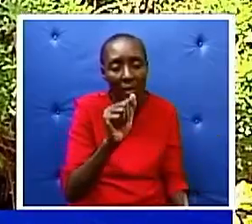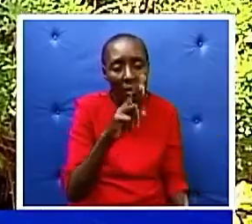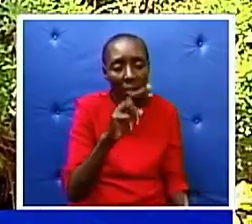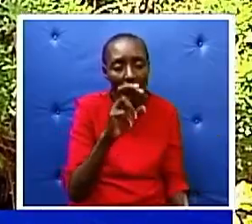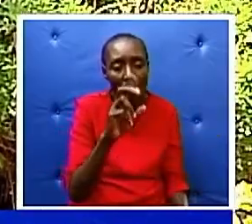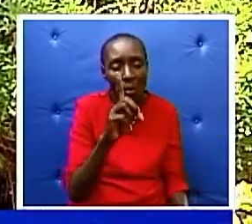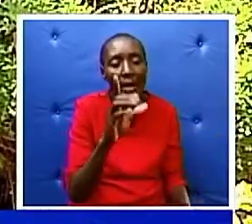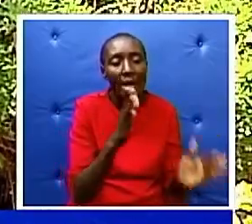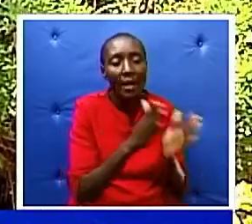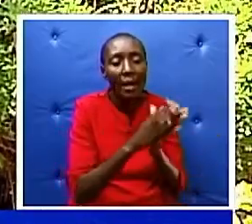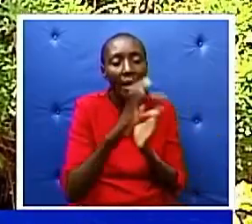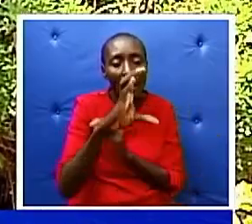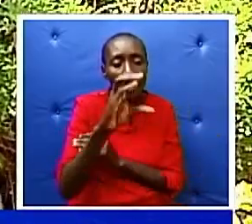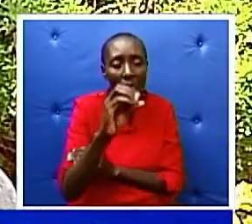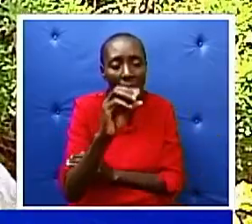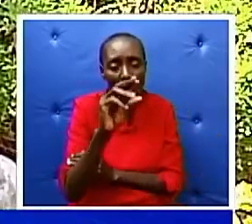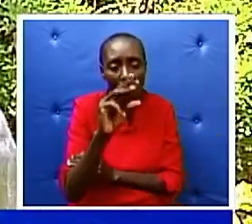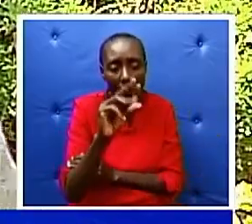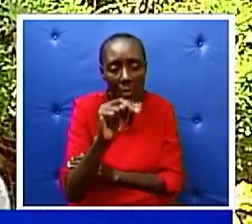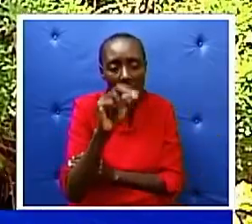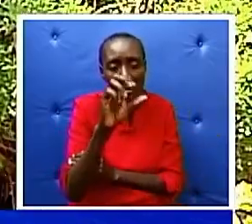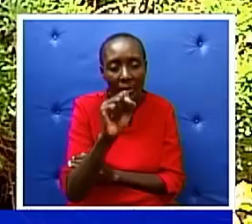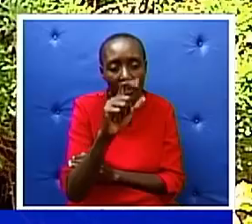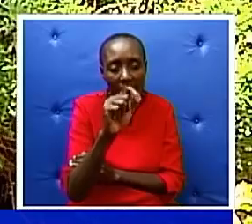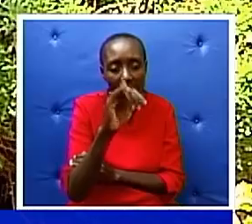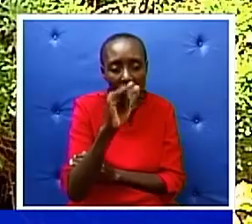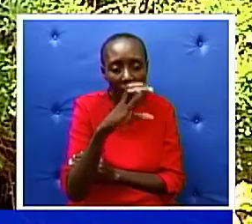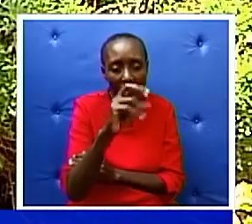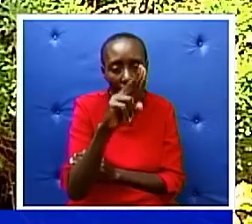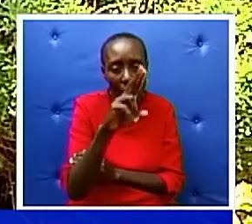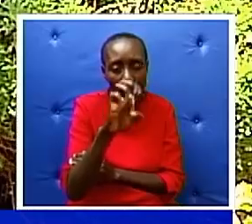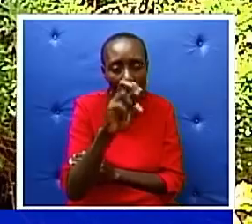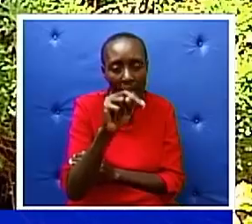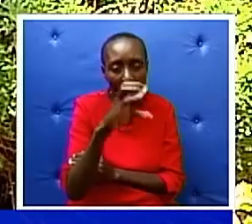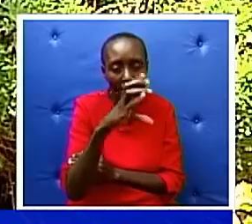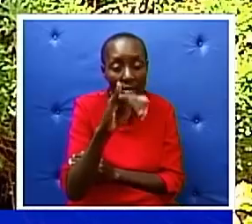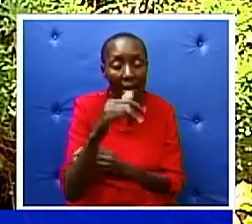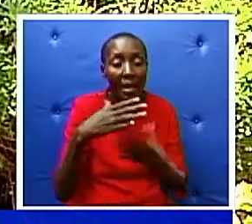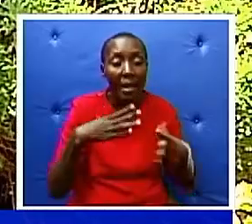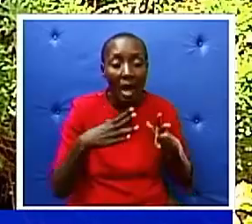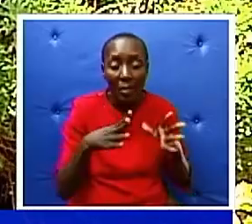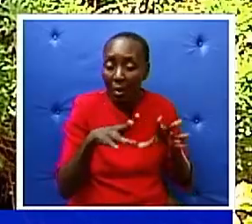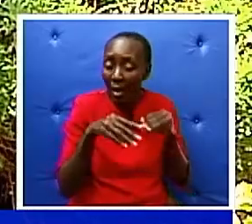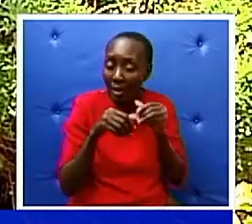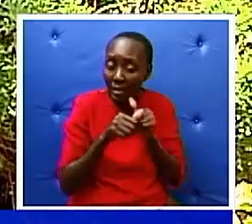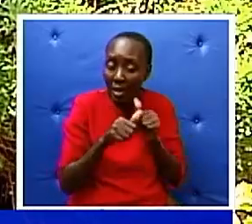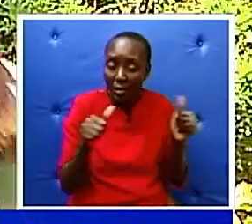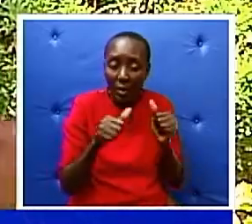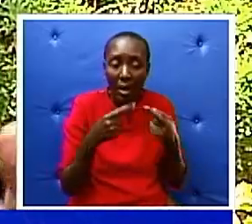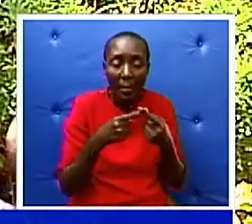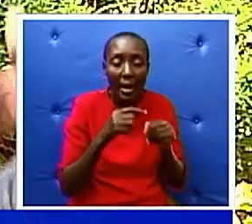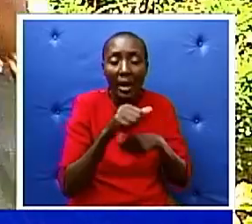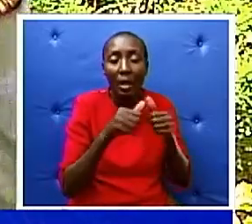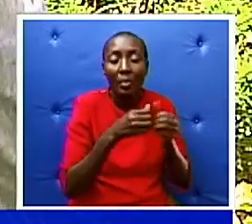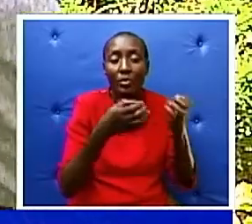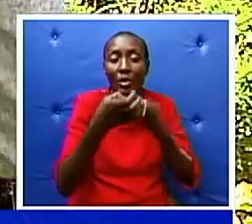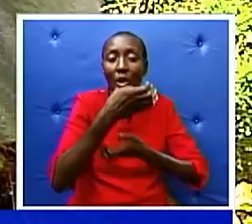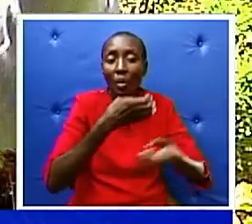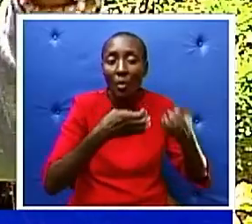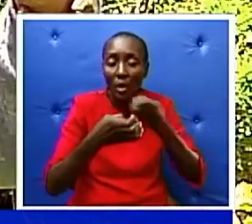and people have actually started to accept that. On the economic front, we were supposed to be